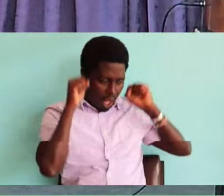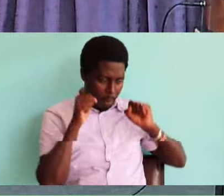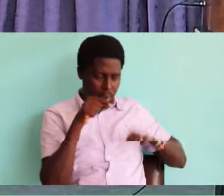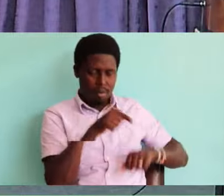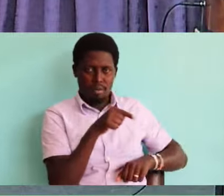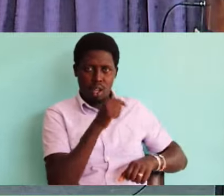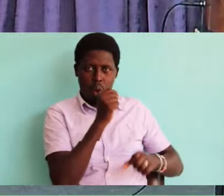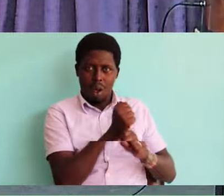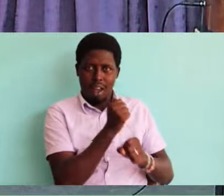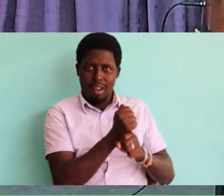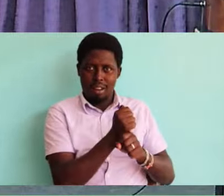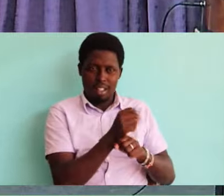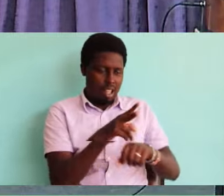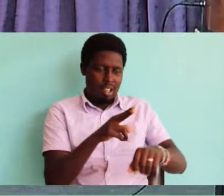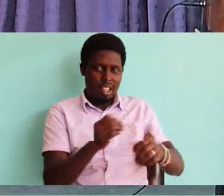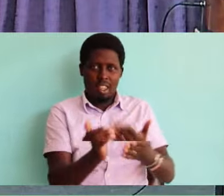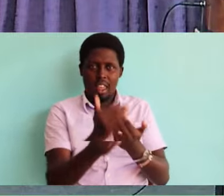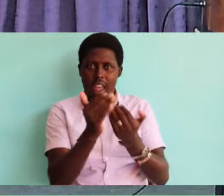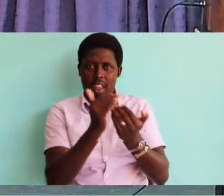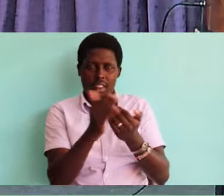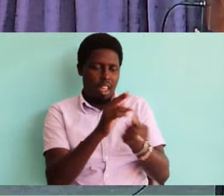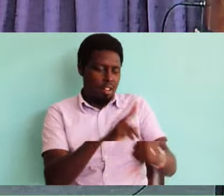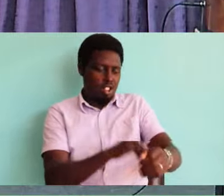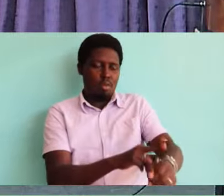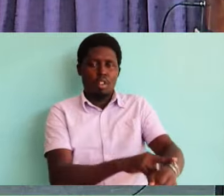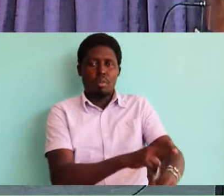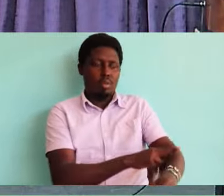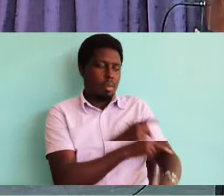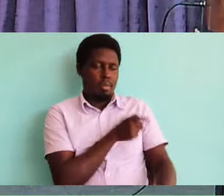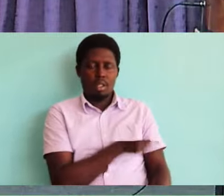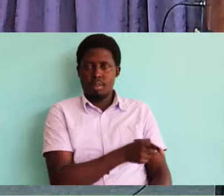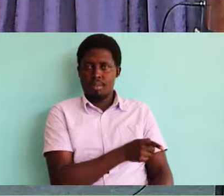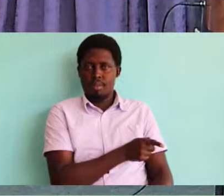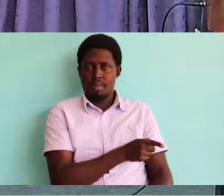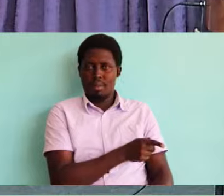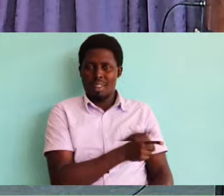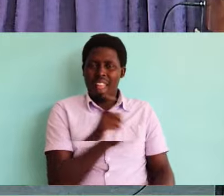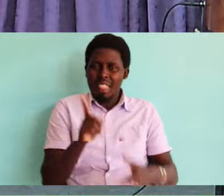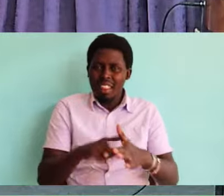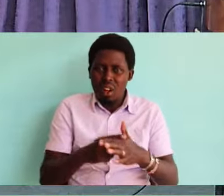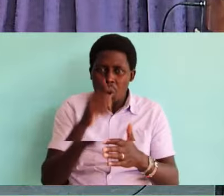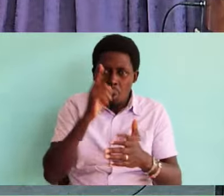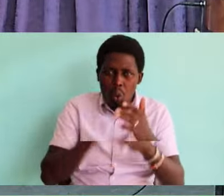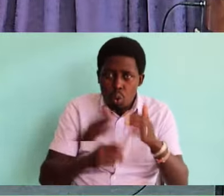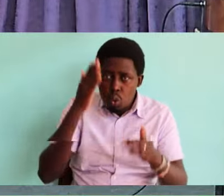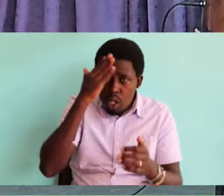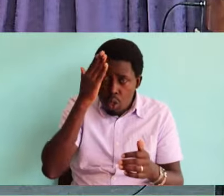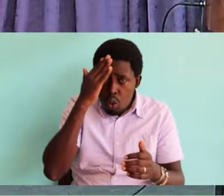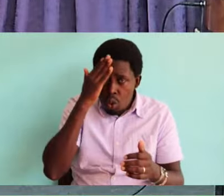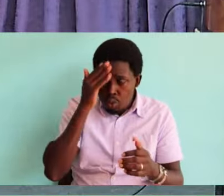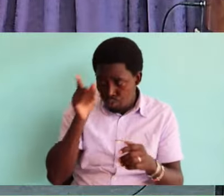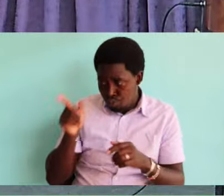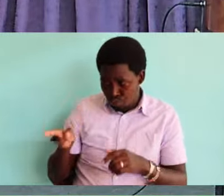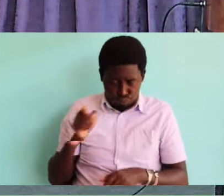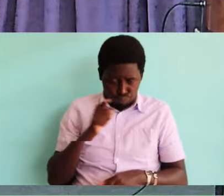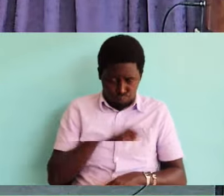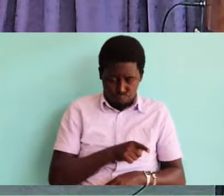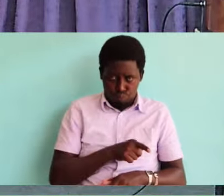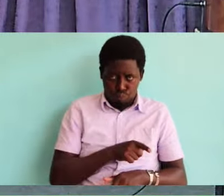was taking care of the flock. And what we realize is that they did